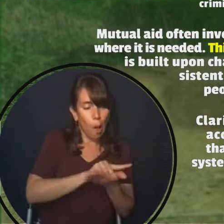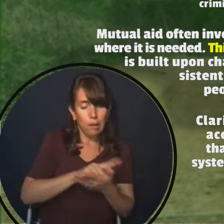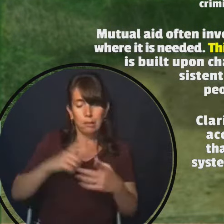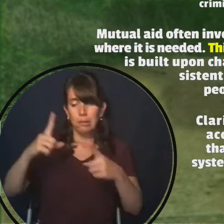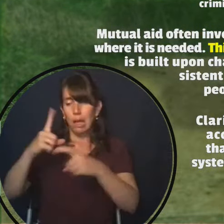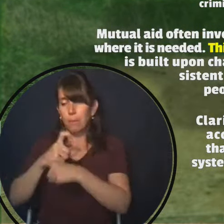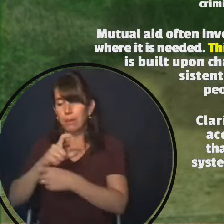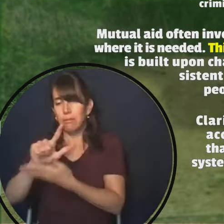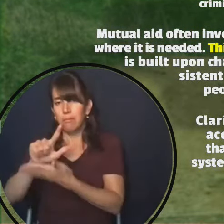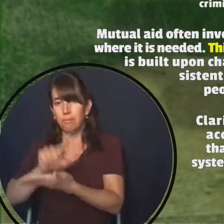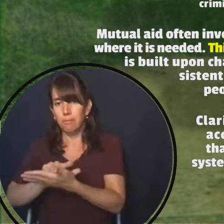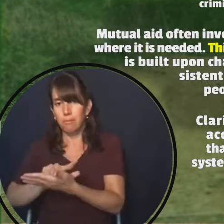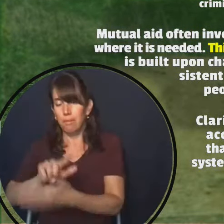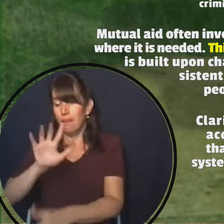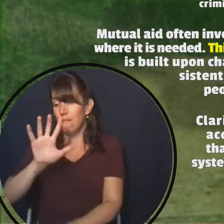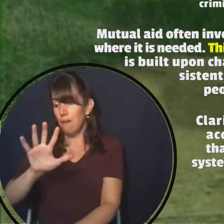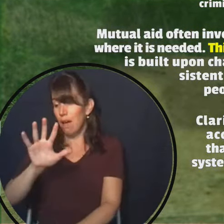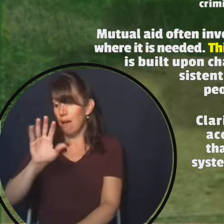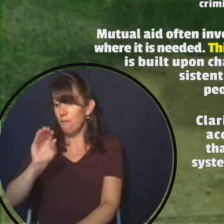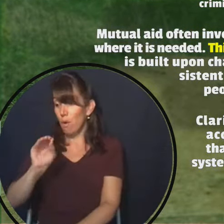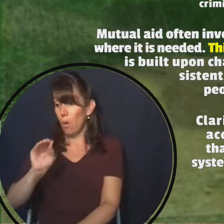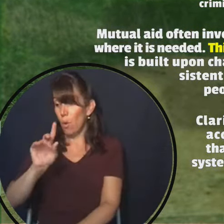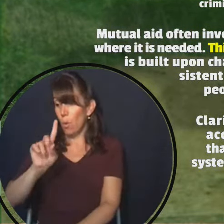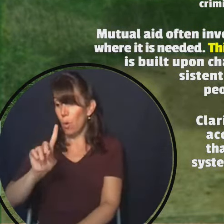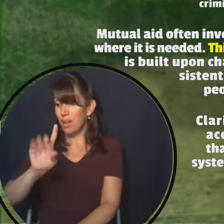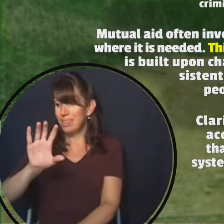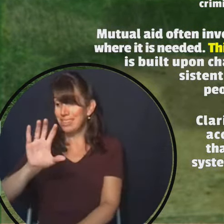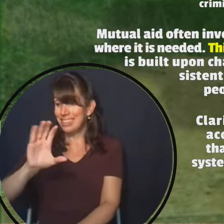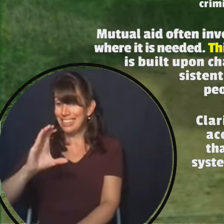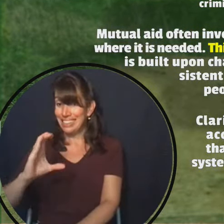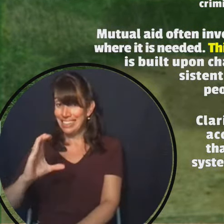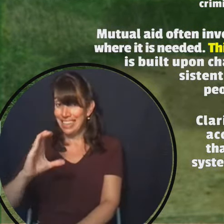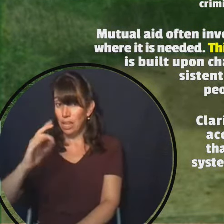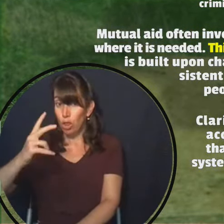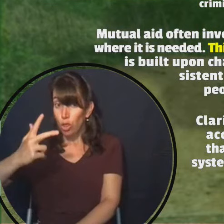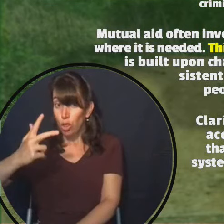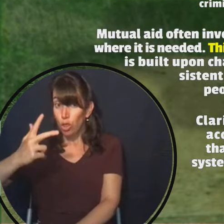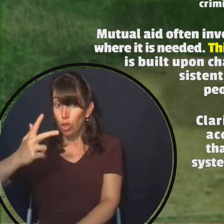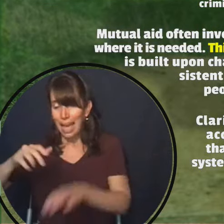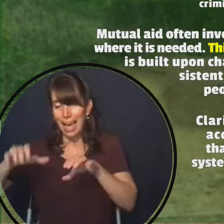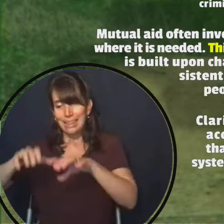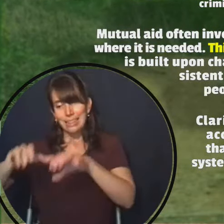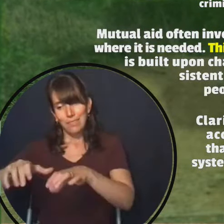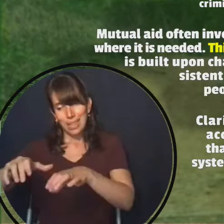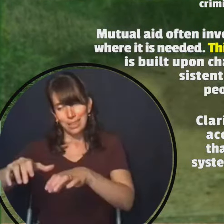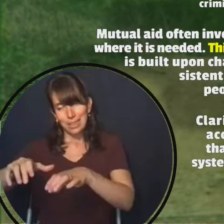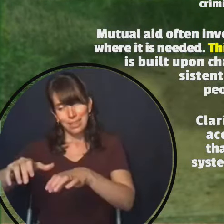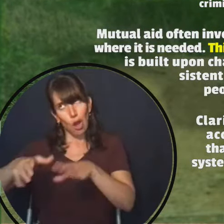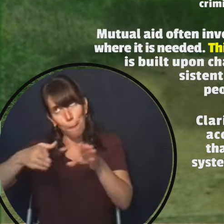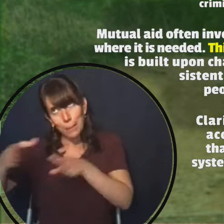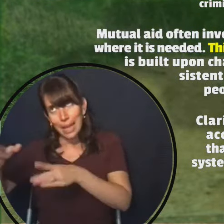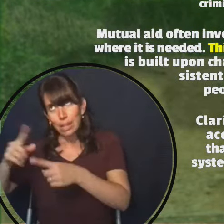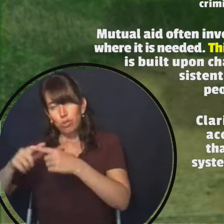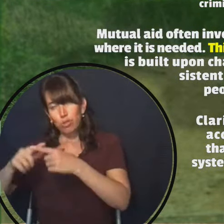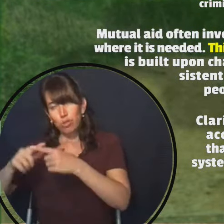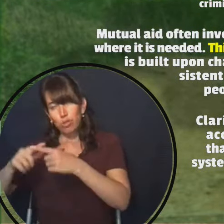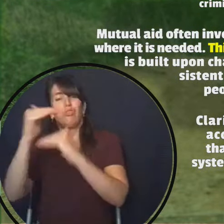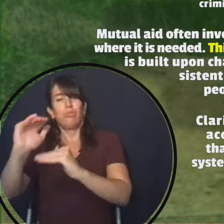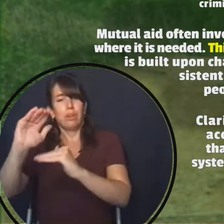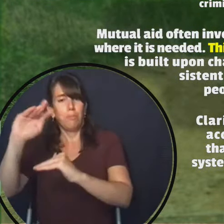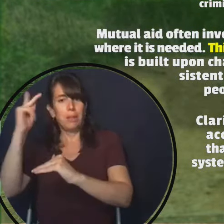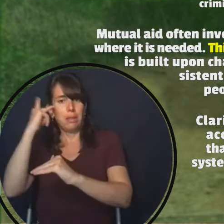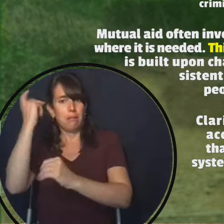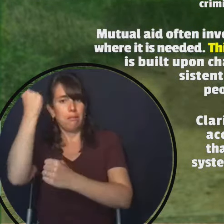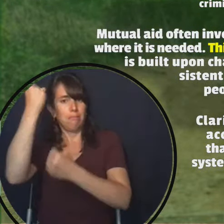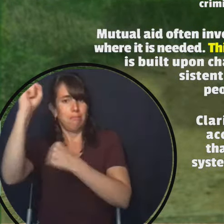right? 501c3 activities are meant to restrict our political act, you know, our political acts of resistance. They were set up intentionally, right?